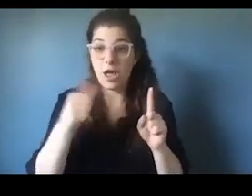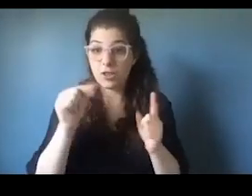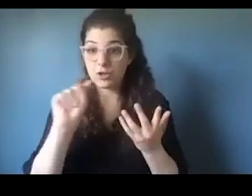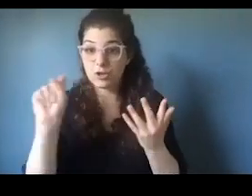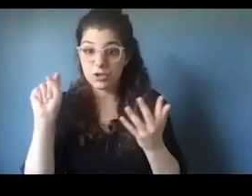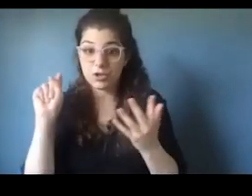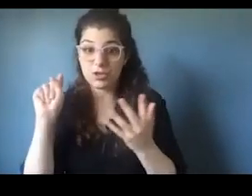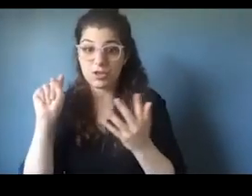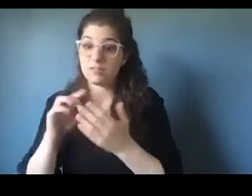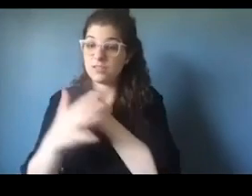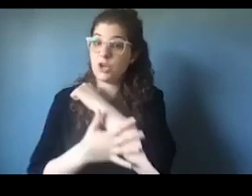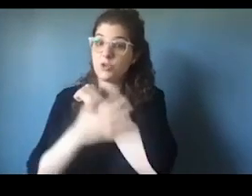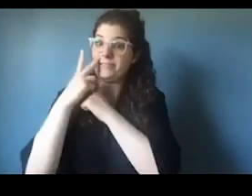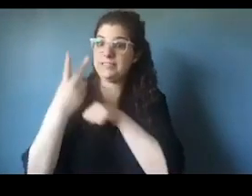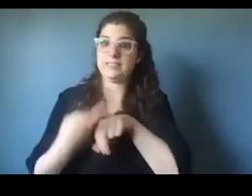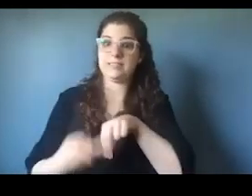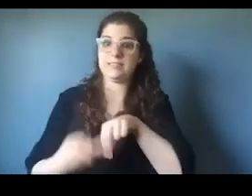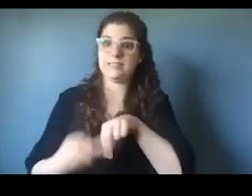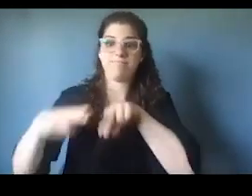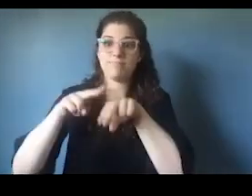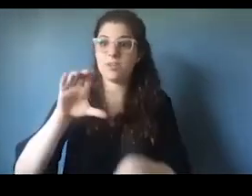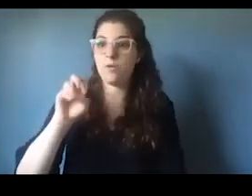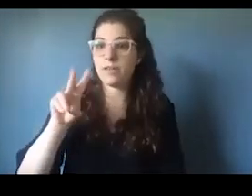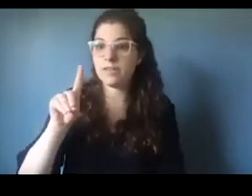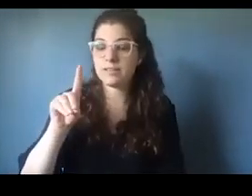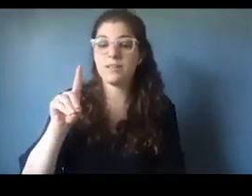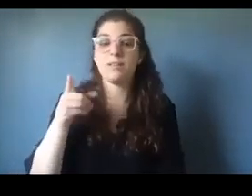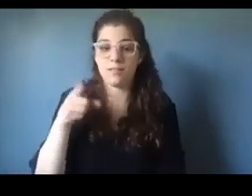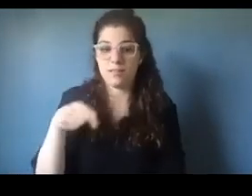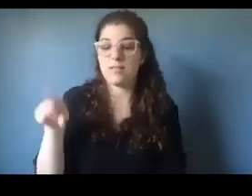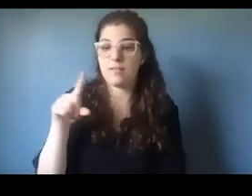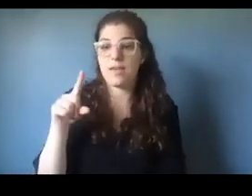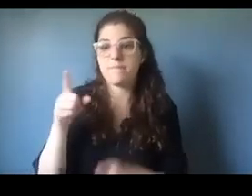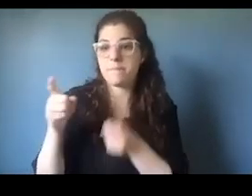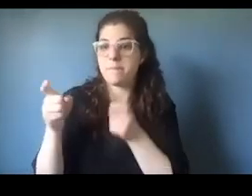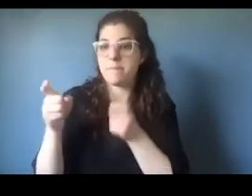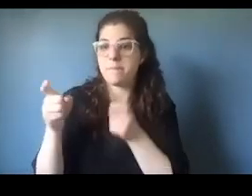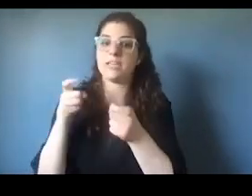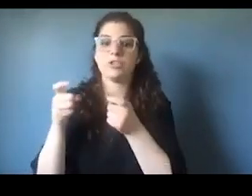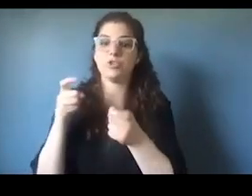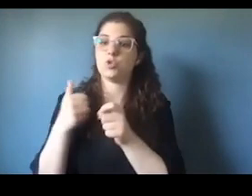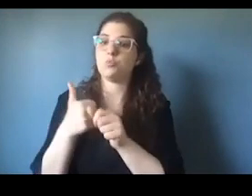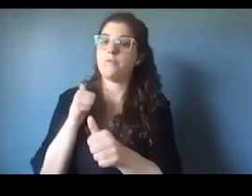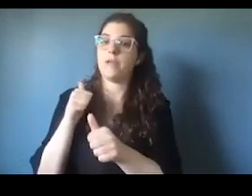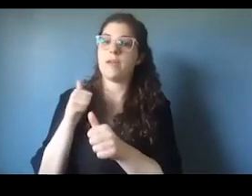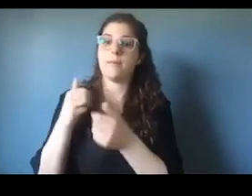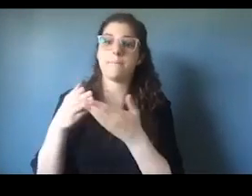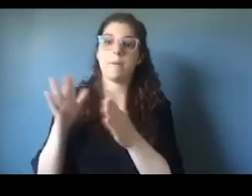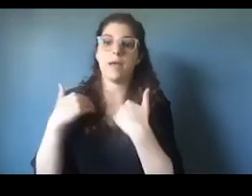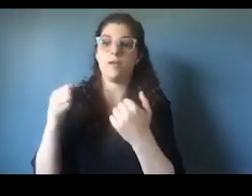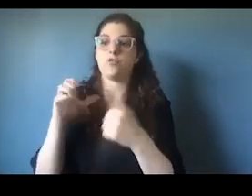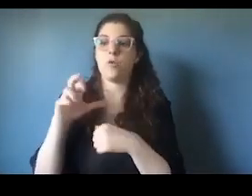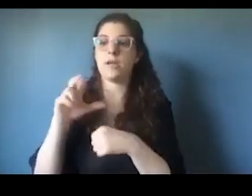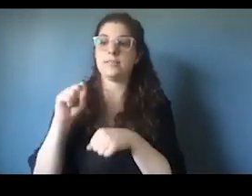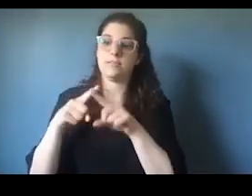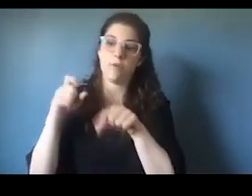seen relatively large increases in COVID have managed to prevent that public health crisis from filtering